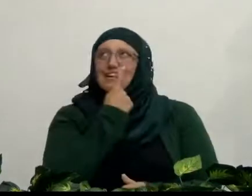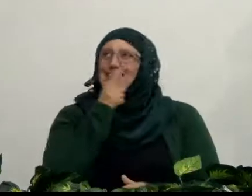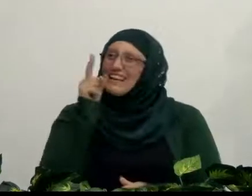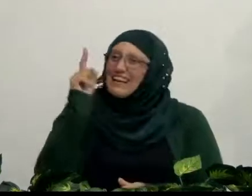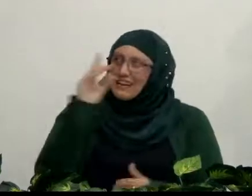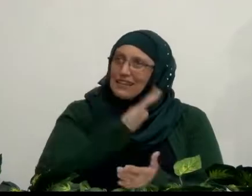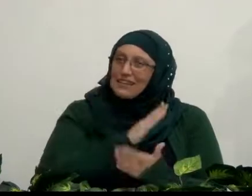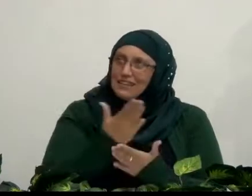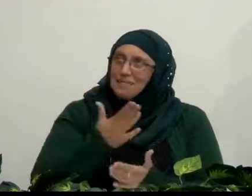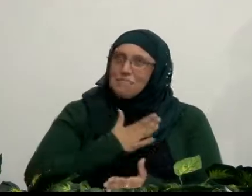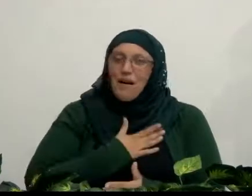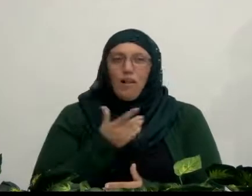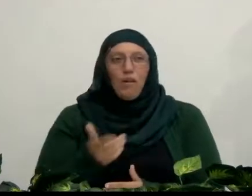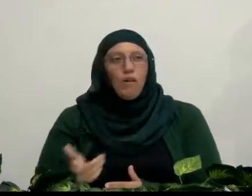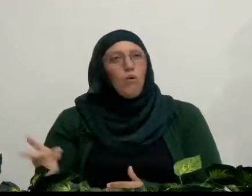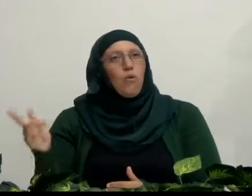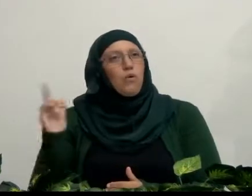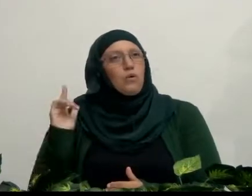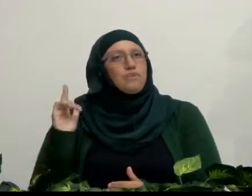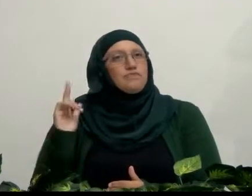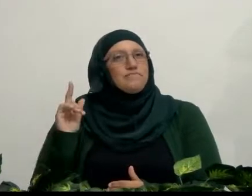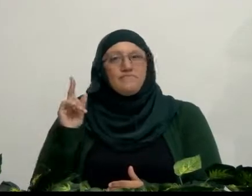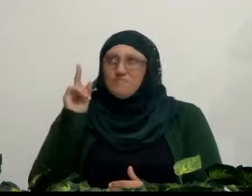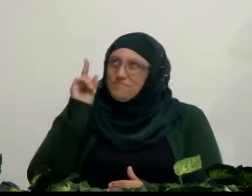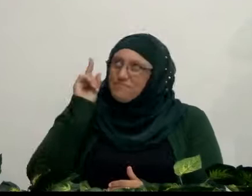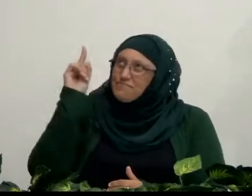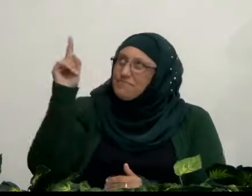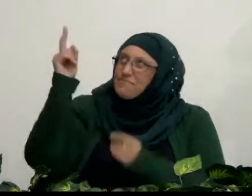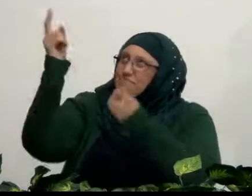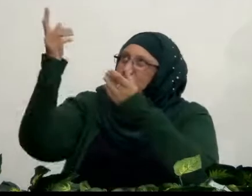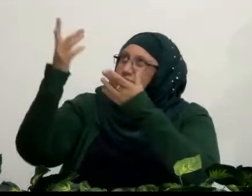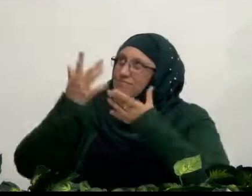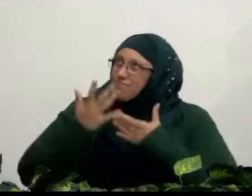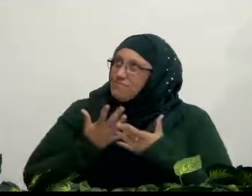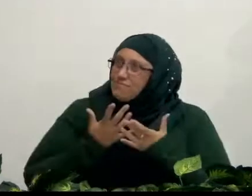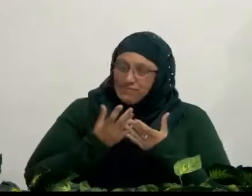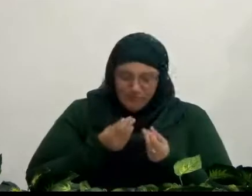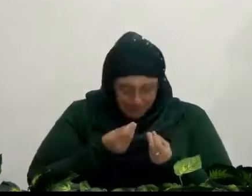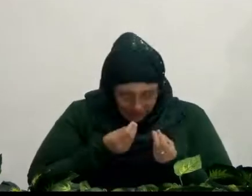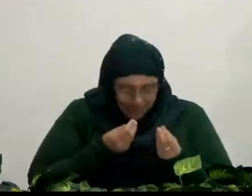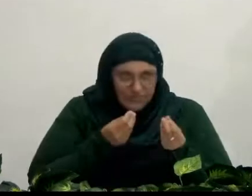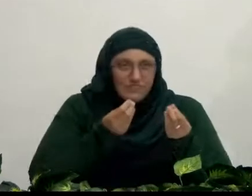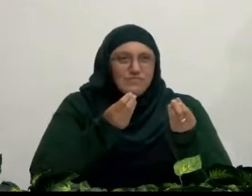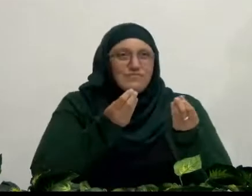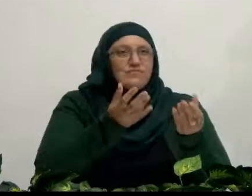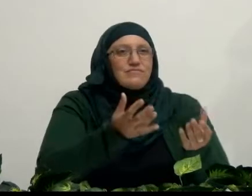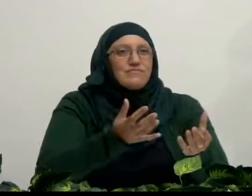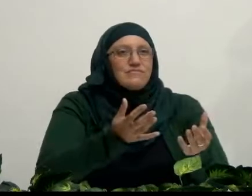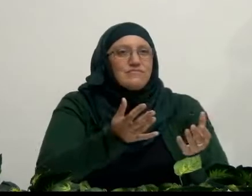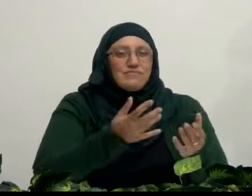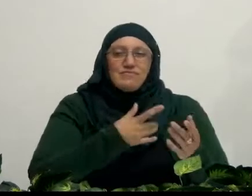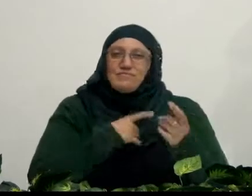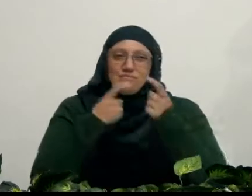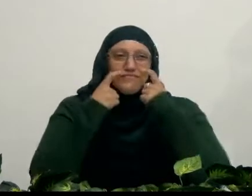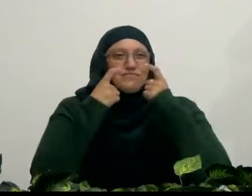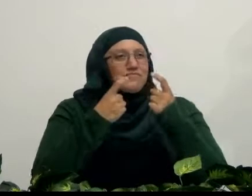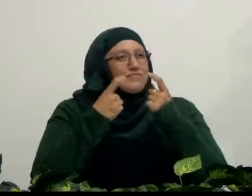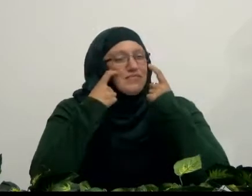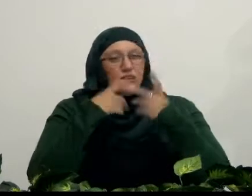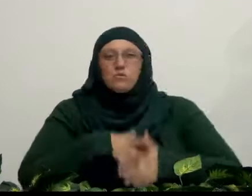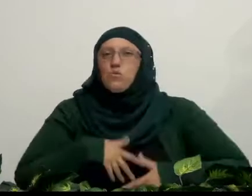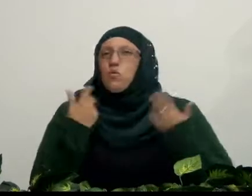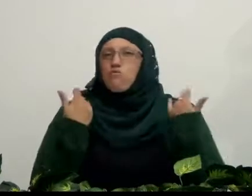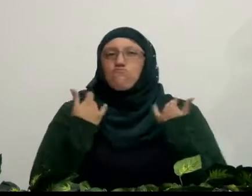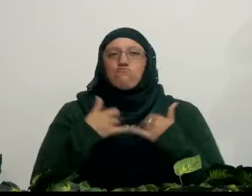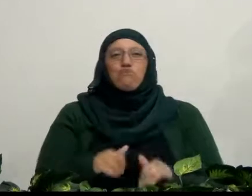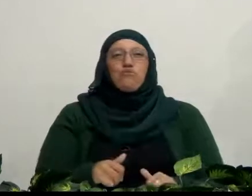convey what he reveals to me, being cautious lest I should not do it. So a catastrophe